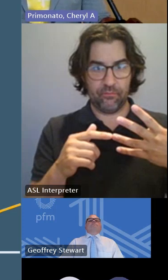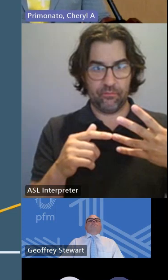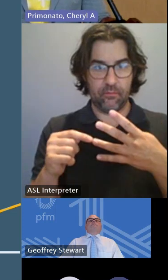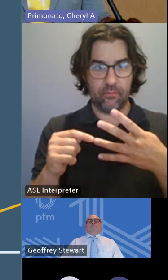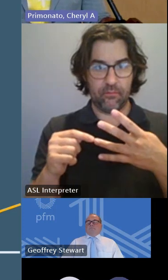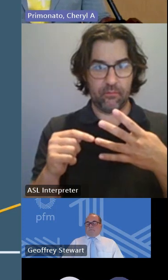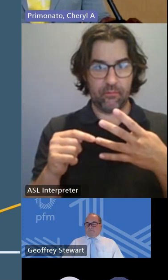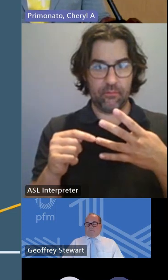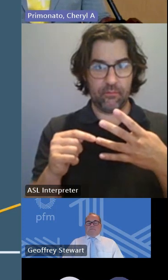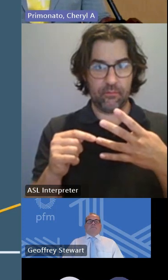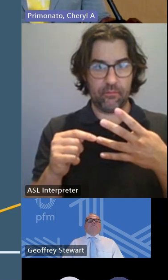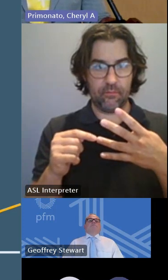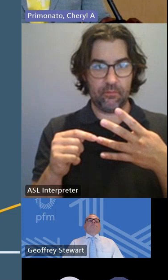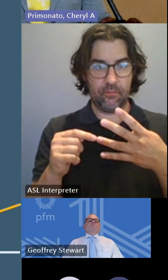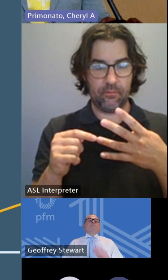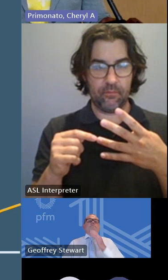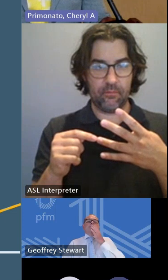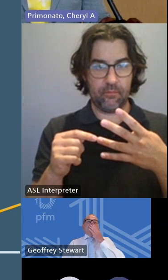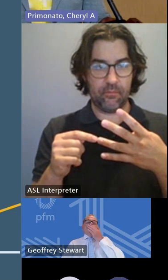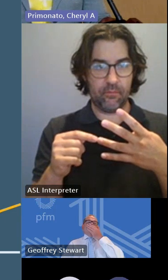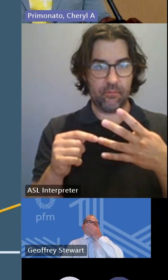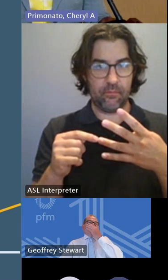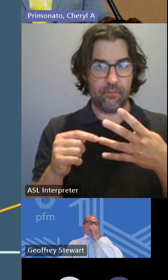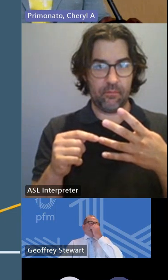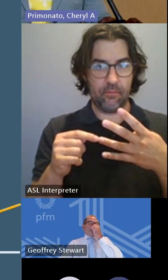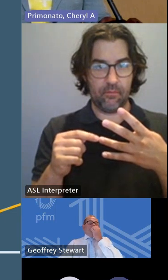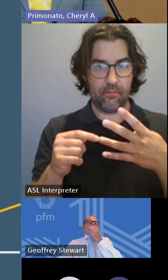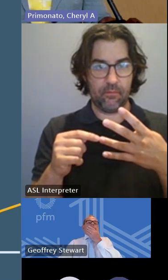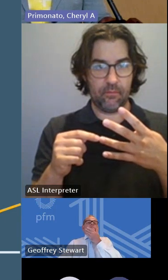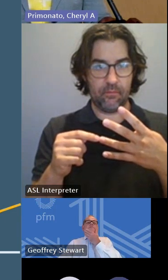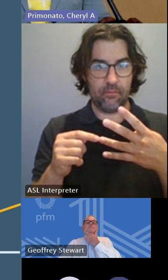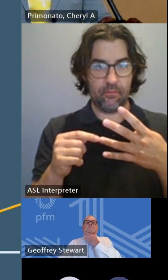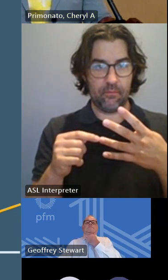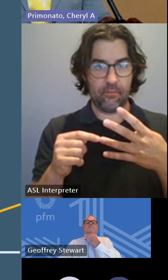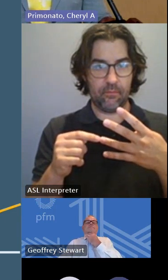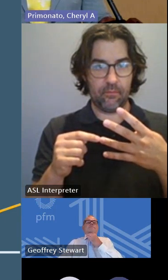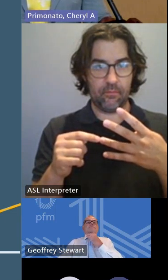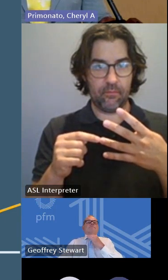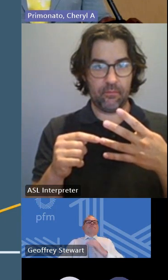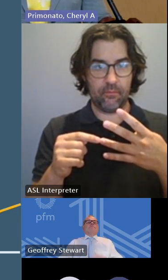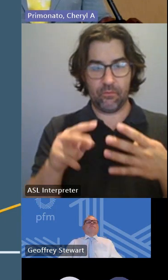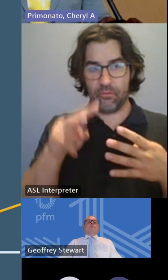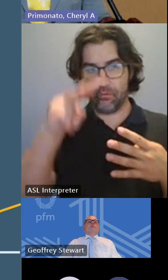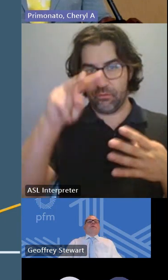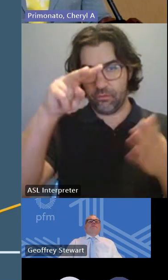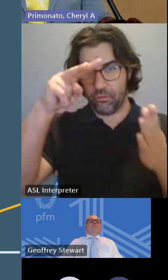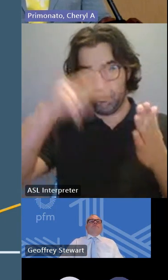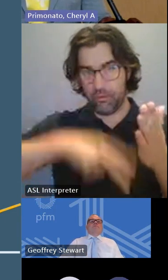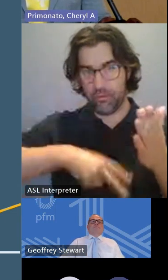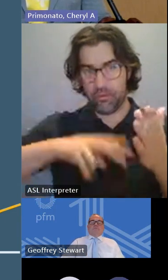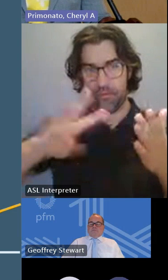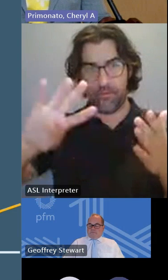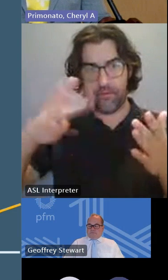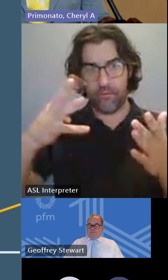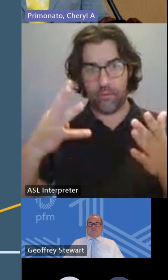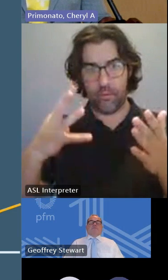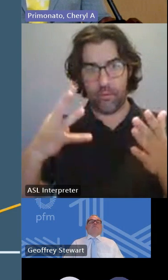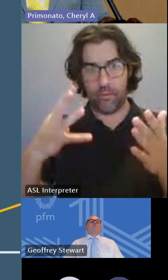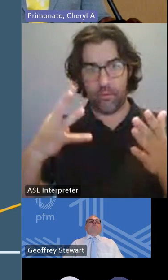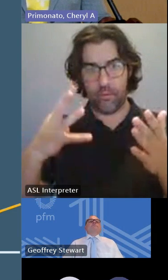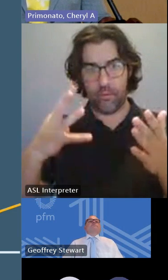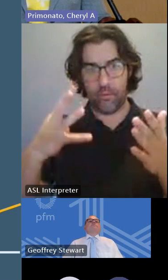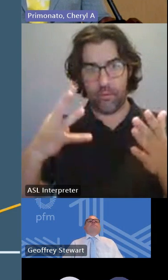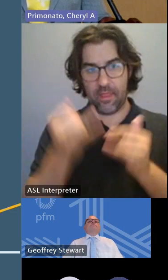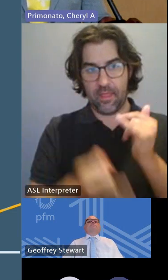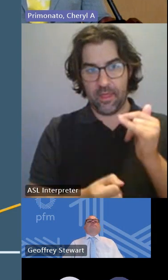increase the total authorized not to exceed amount by $68,000. This resolution will authorize PRT to extend the term of